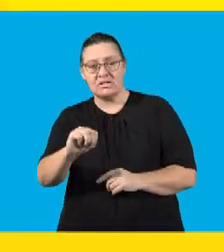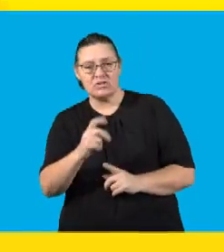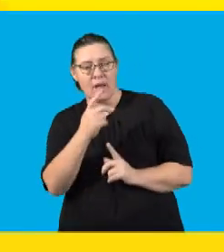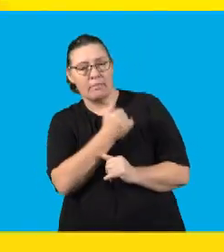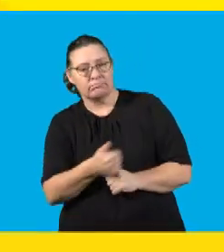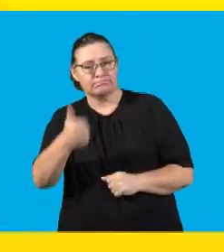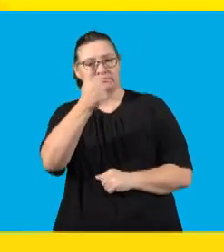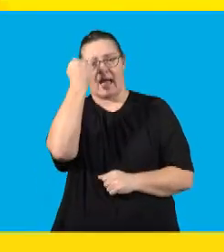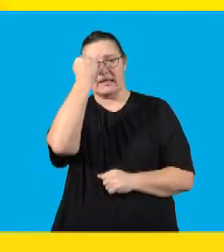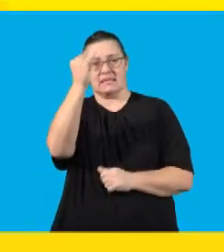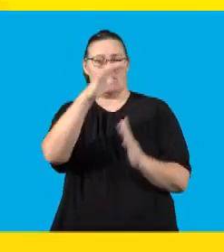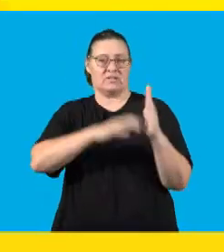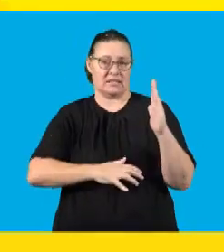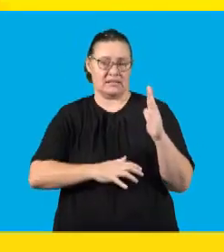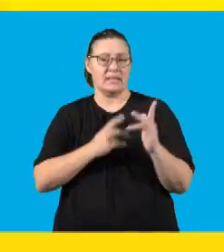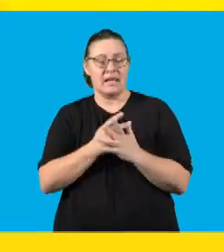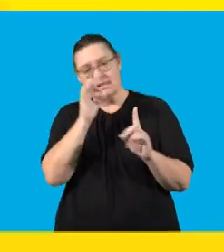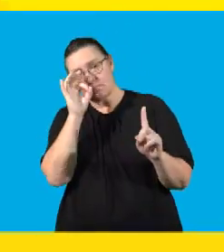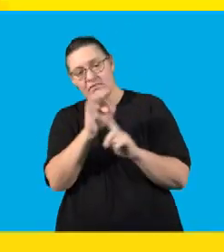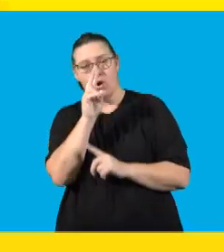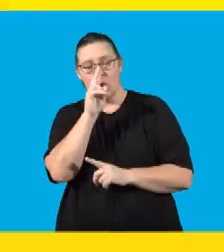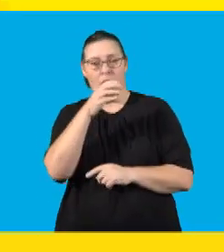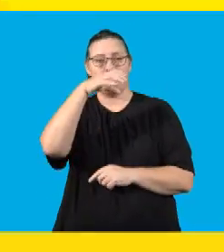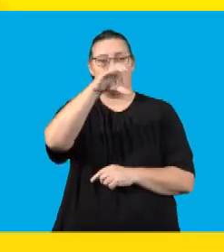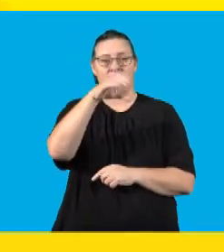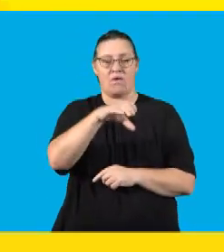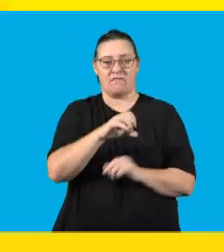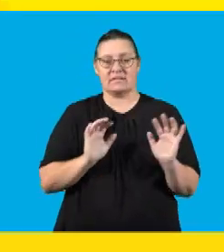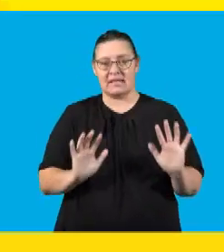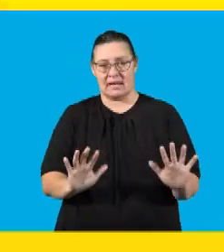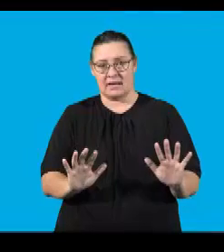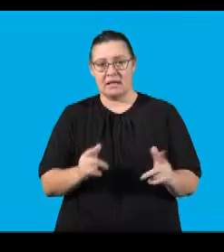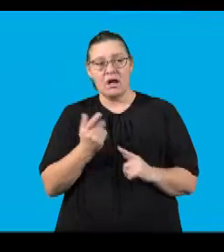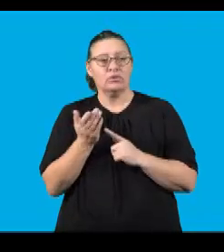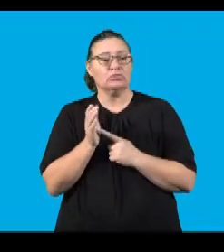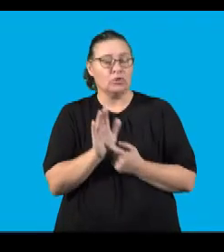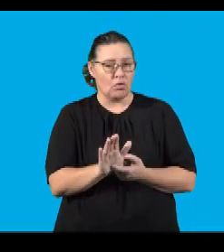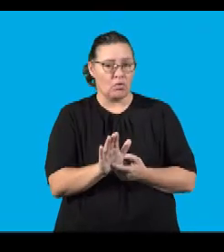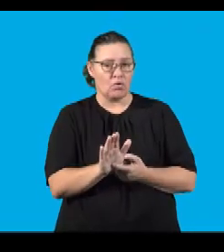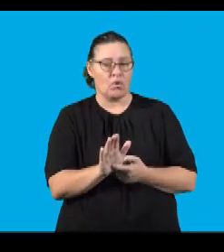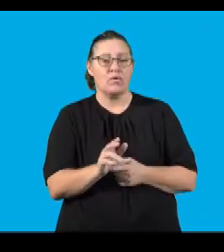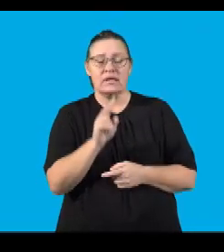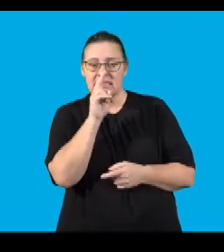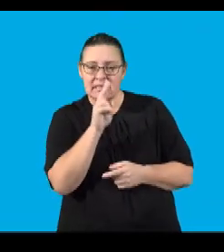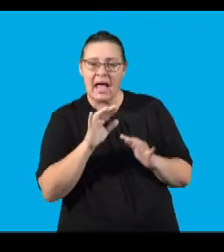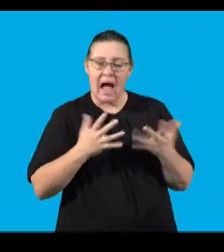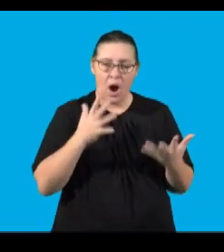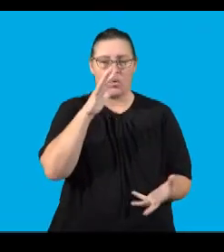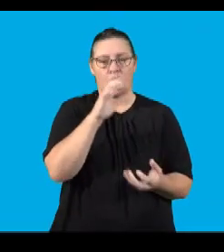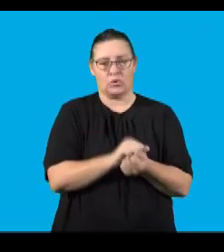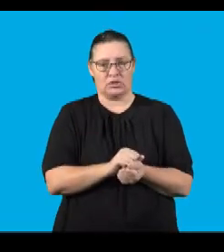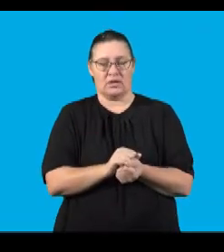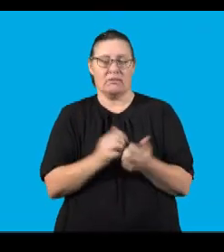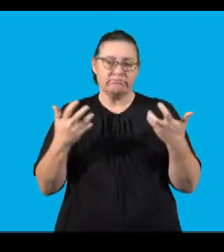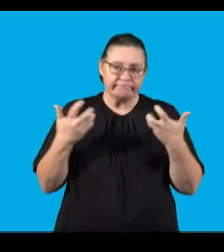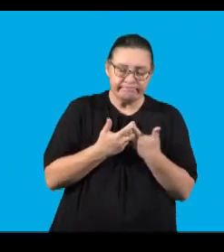the main idea of the text, and then specifically look at paragraph 10, as this question shows you, and see how the